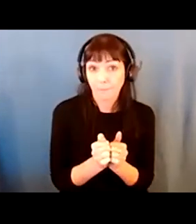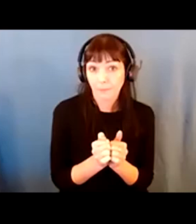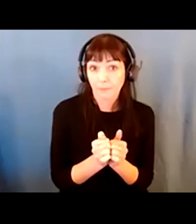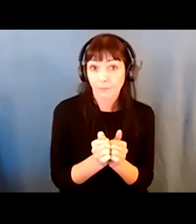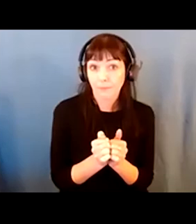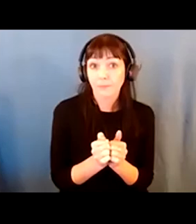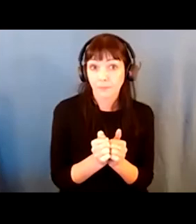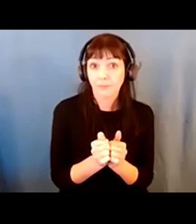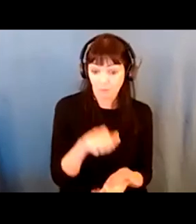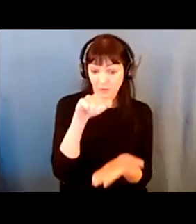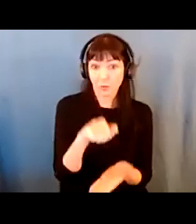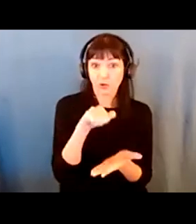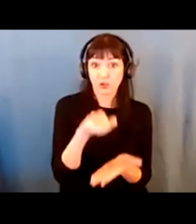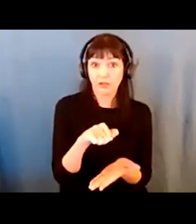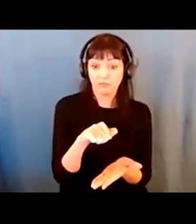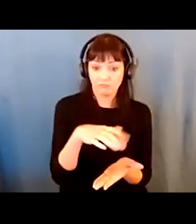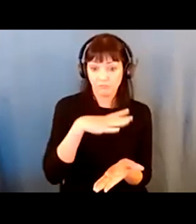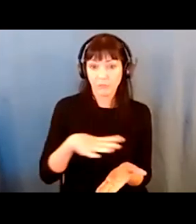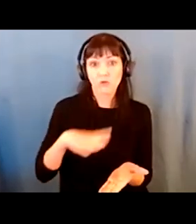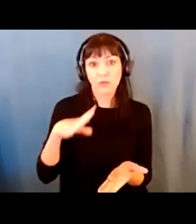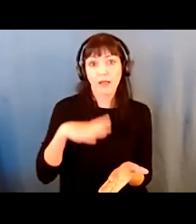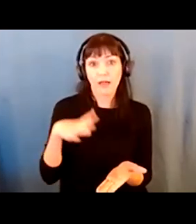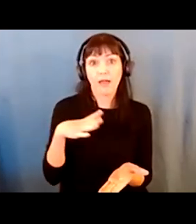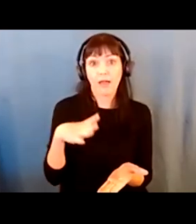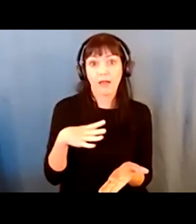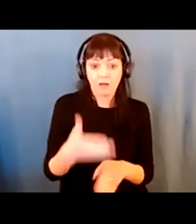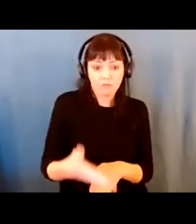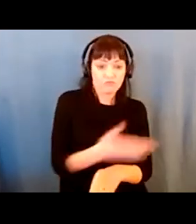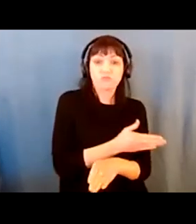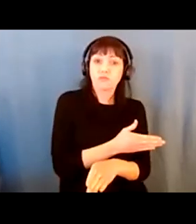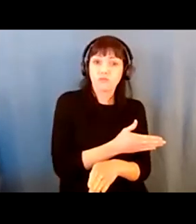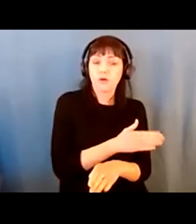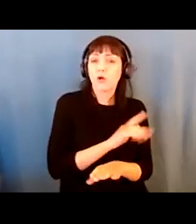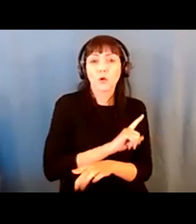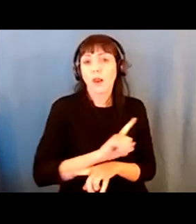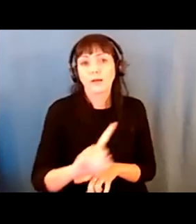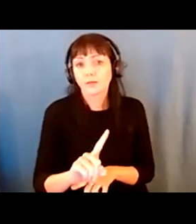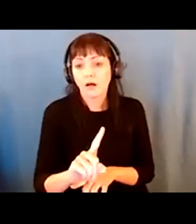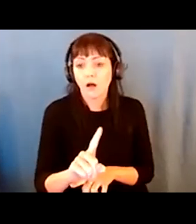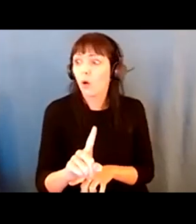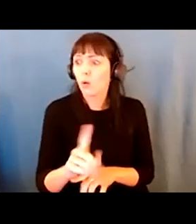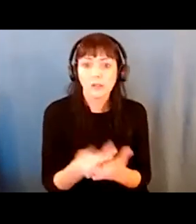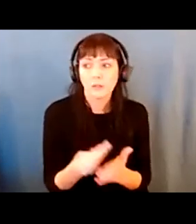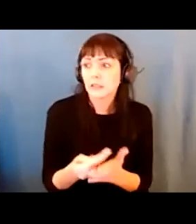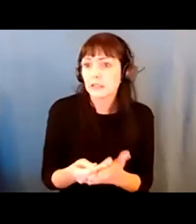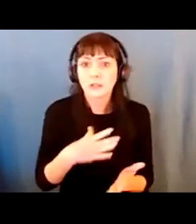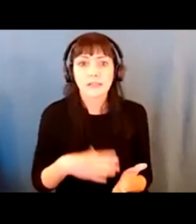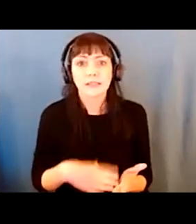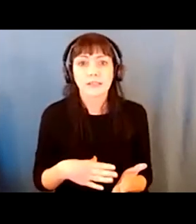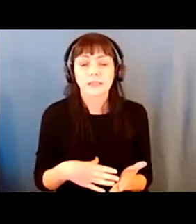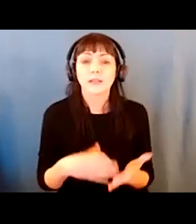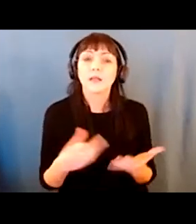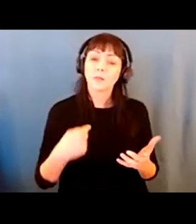be there when the exhibition is being planned and not an add-on. Yeah. But also, you know, as a disabled curator, it's